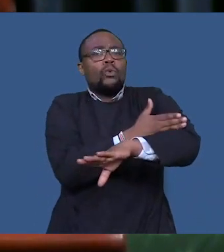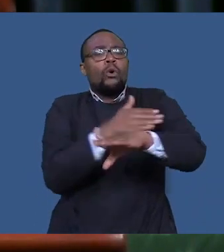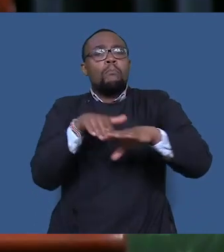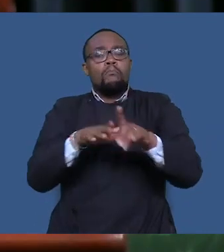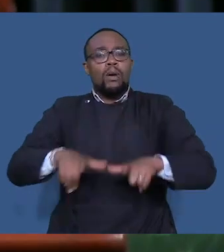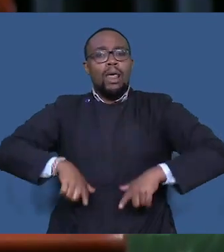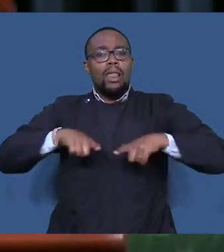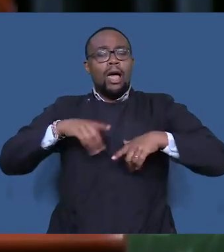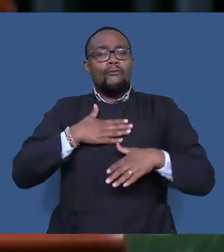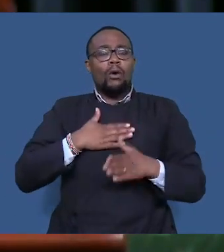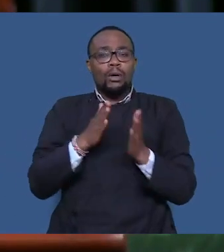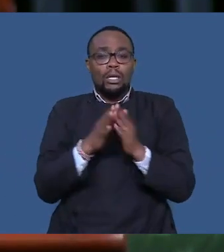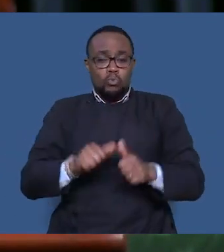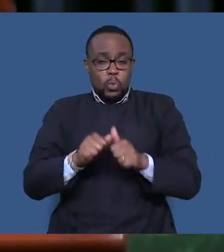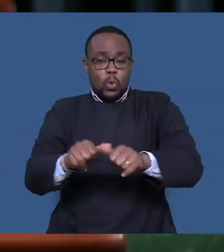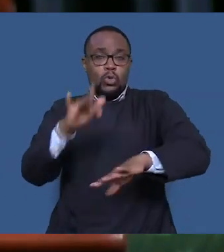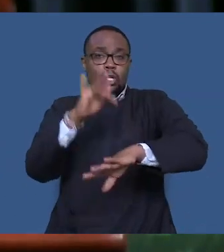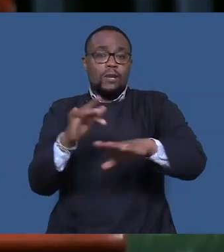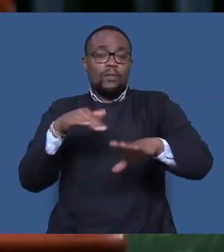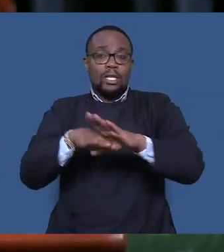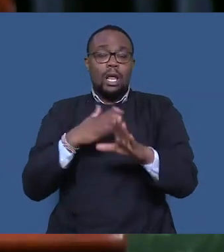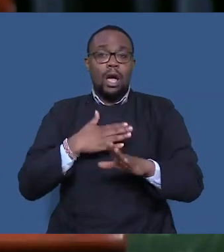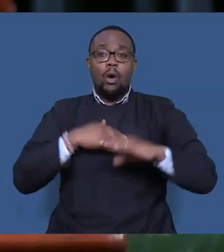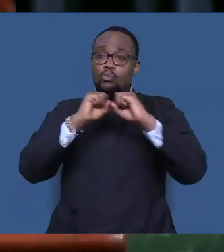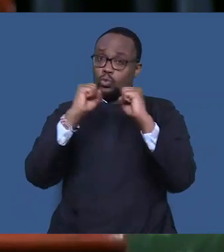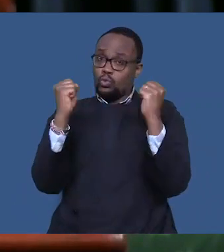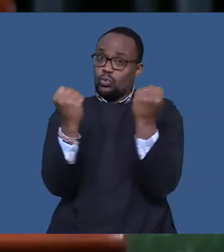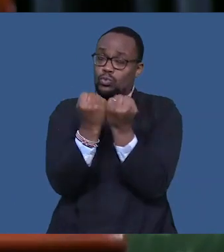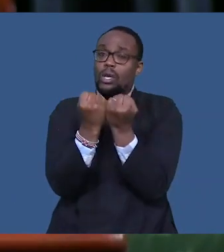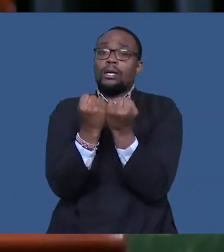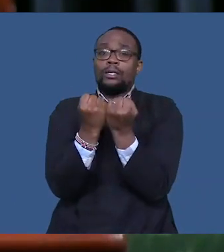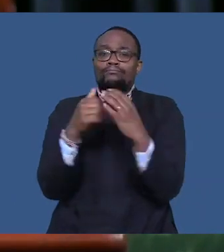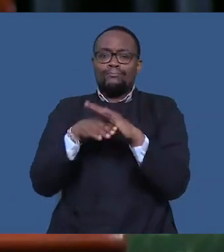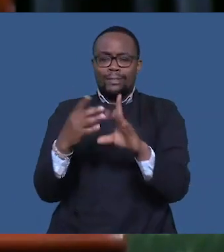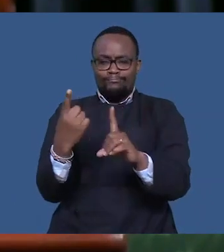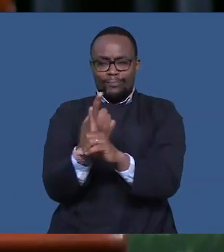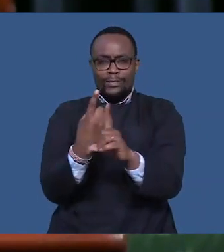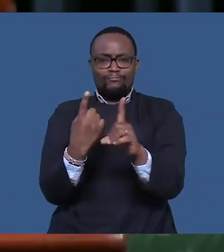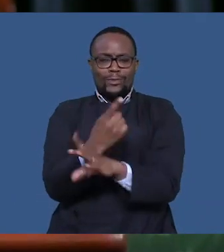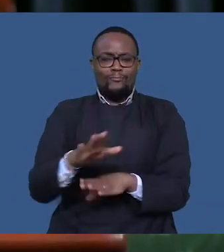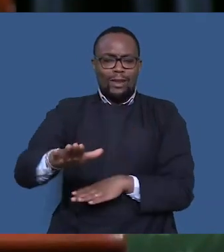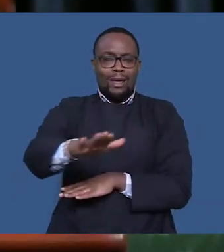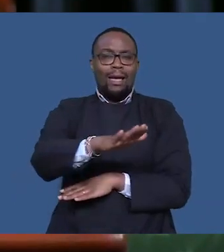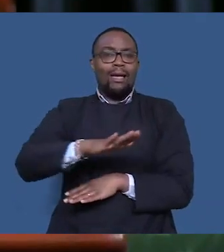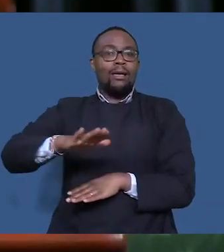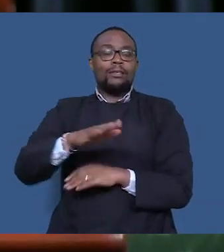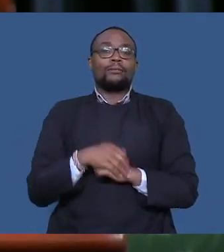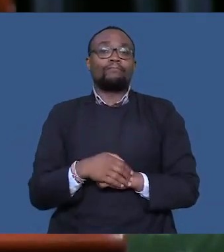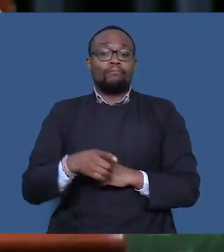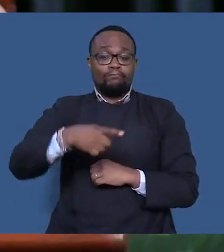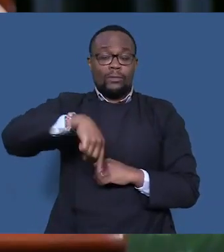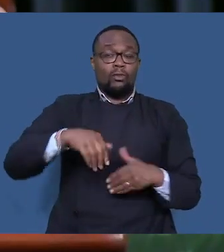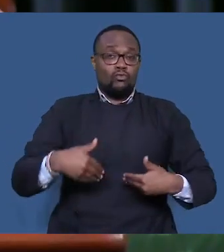to actually influence the society and influence our generation in these areas, in these key areas. So as young